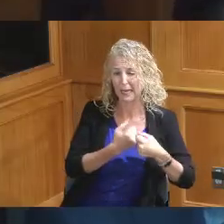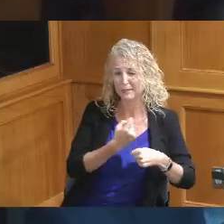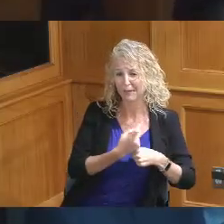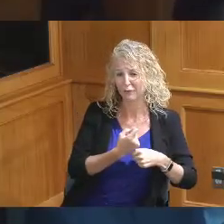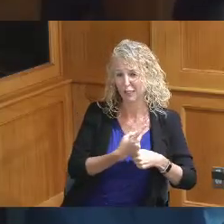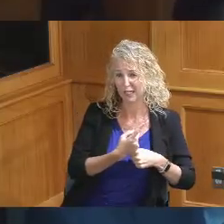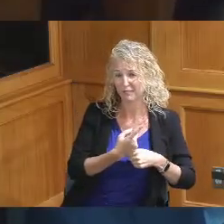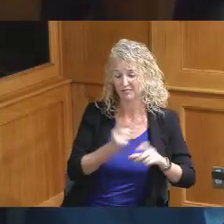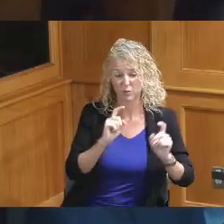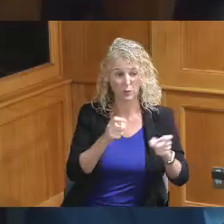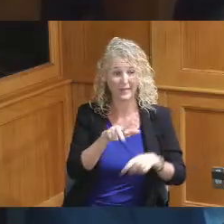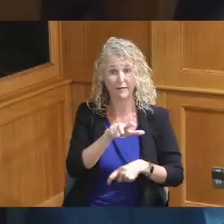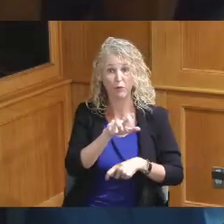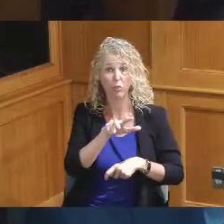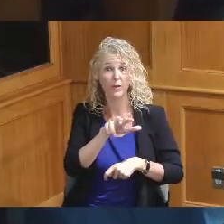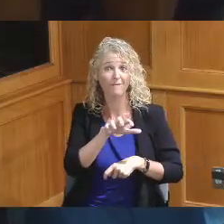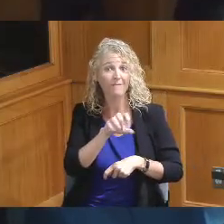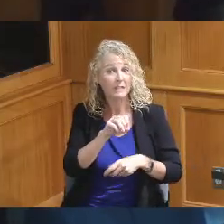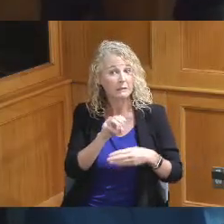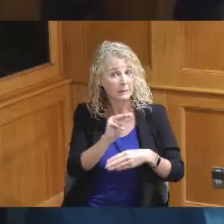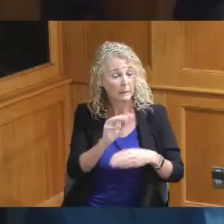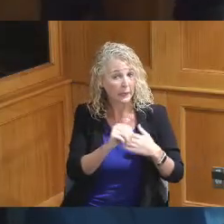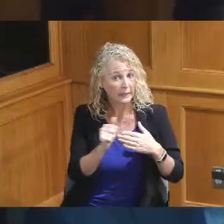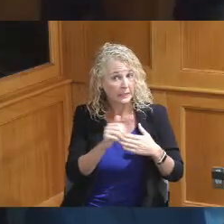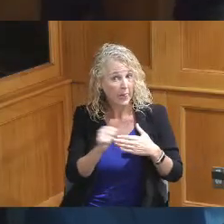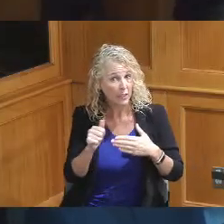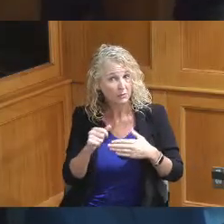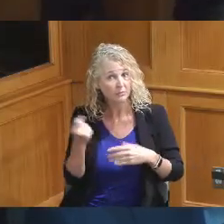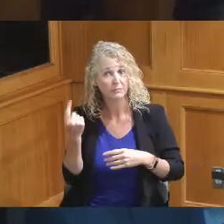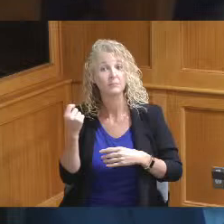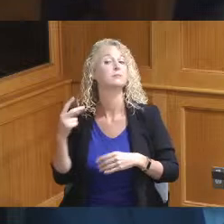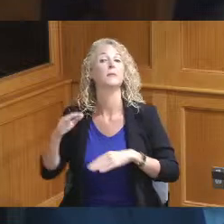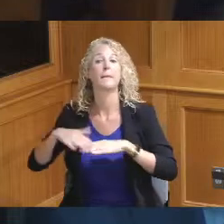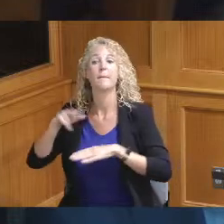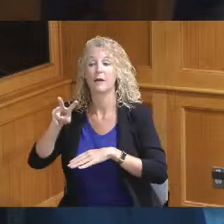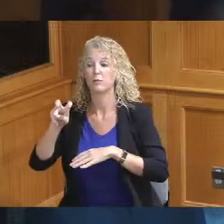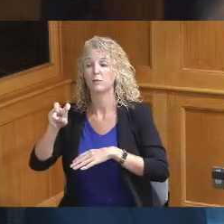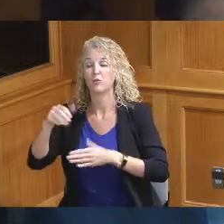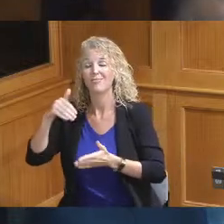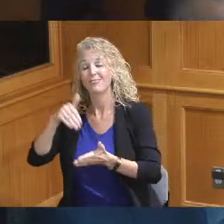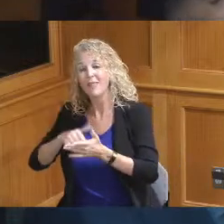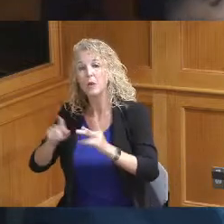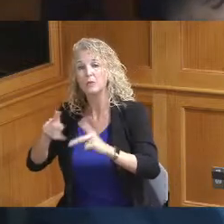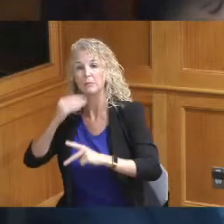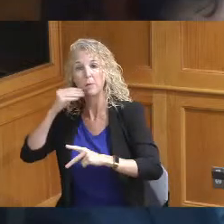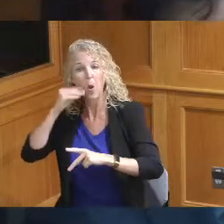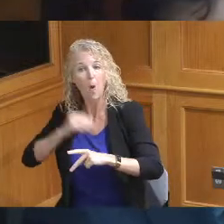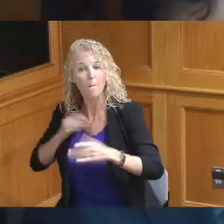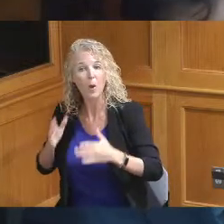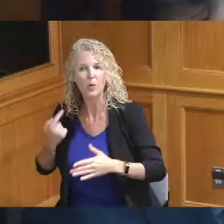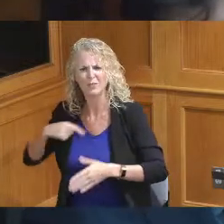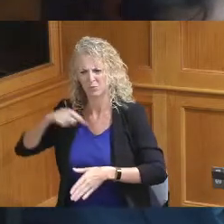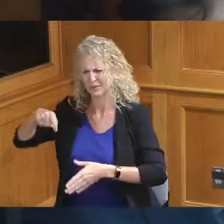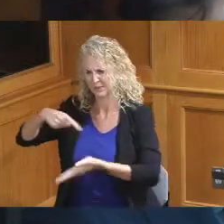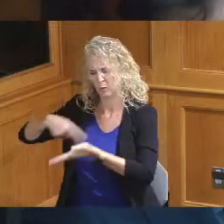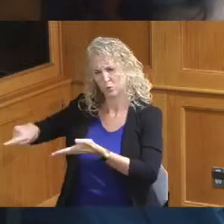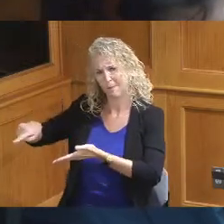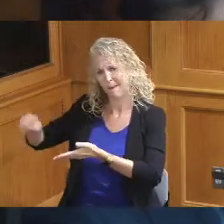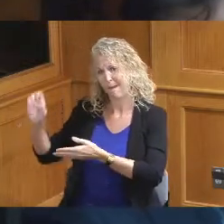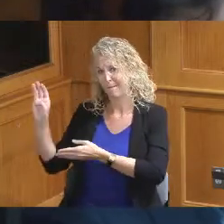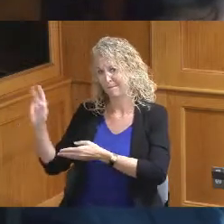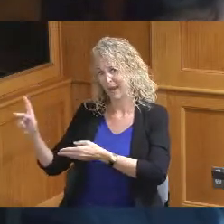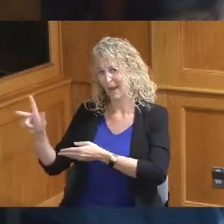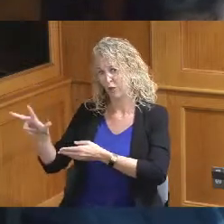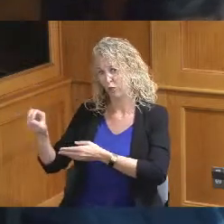them $350 million. And over 200,000 people own homes, and they were promised 30%. And every